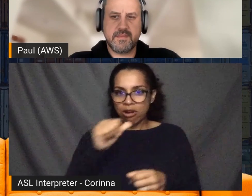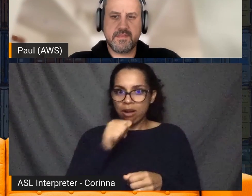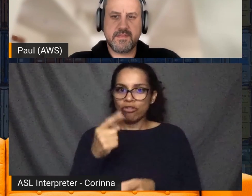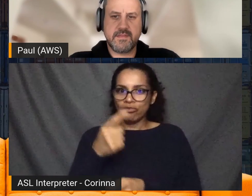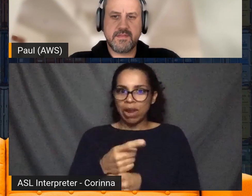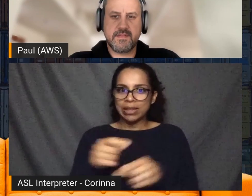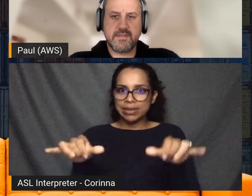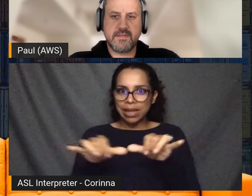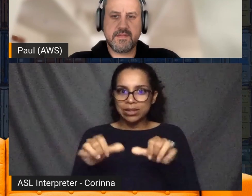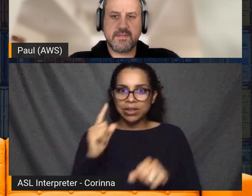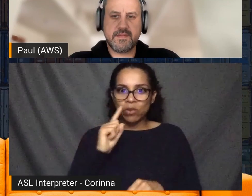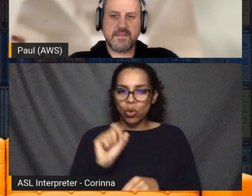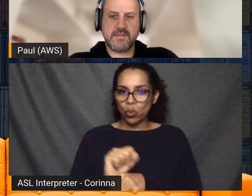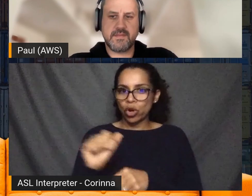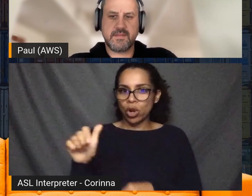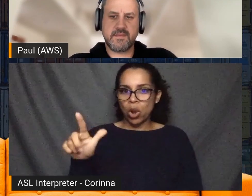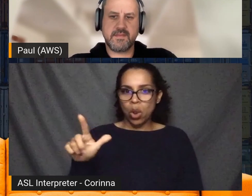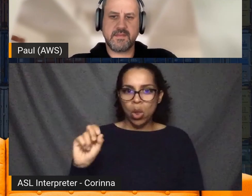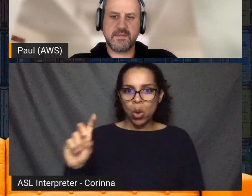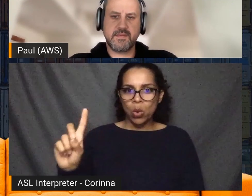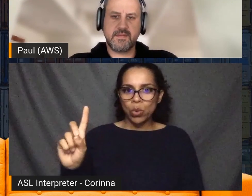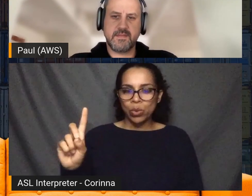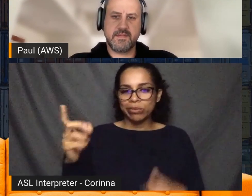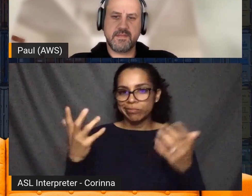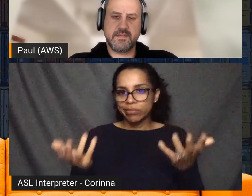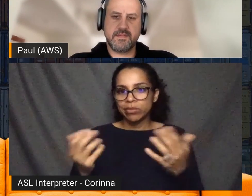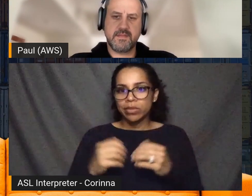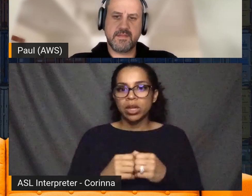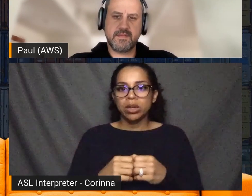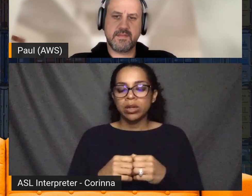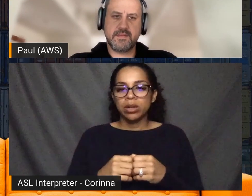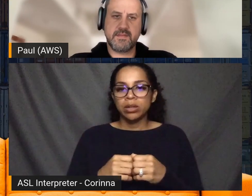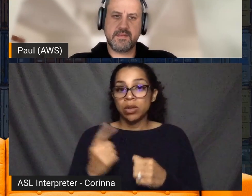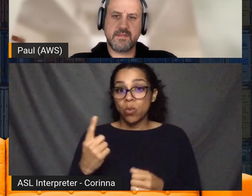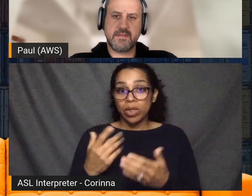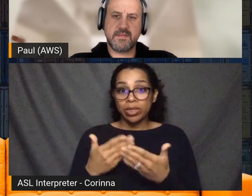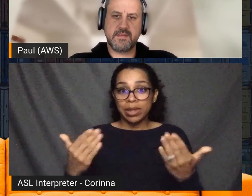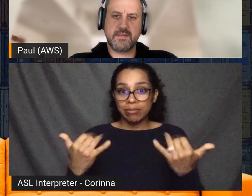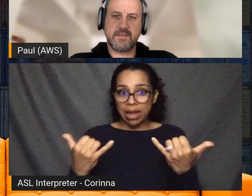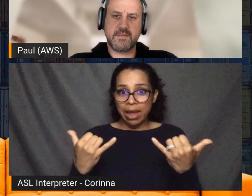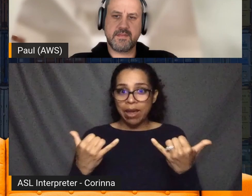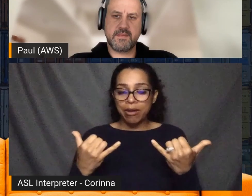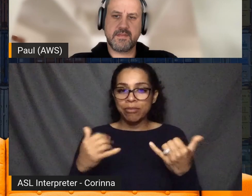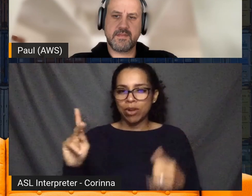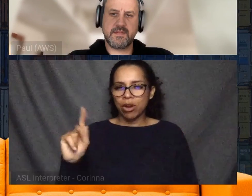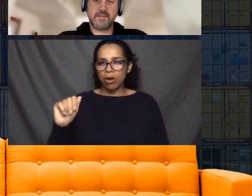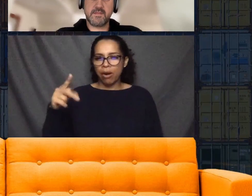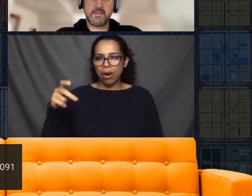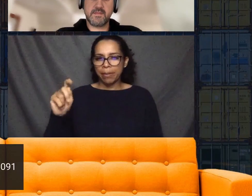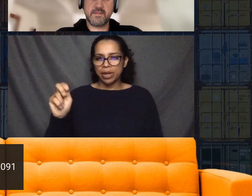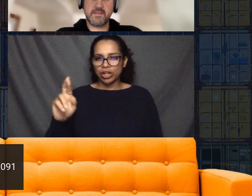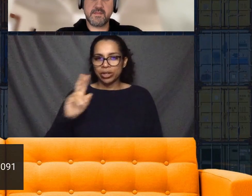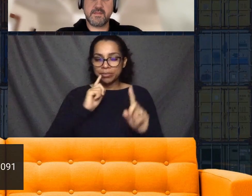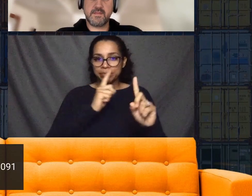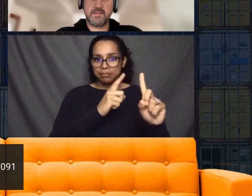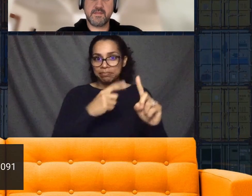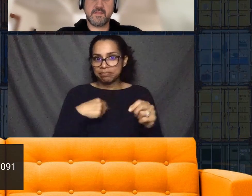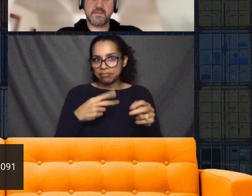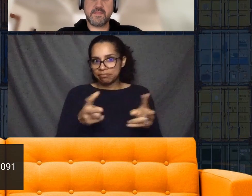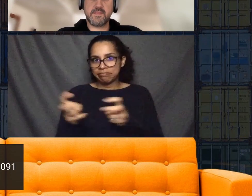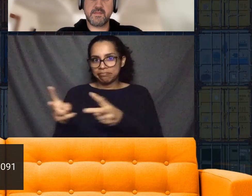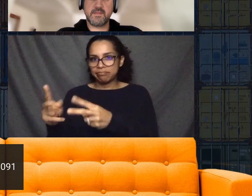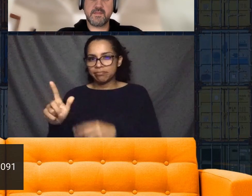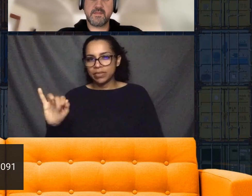only applied during the scale-up. So one thing we are working on within Karpenter, and I'm pasting the link in the chat, and it's up